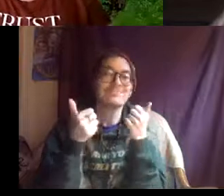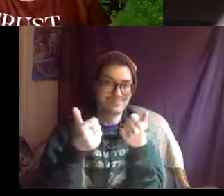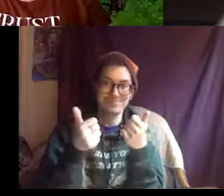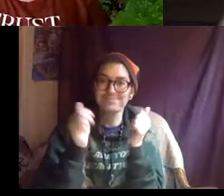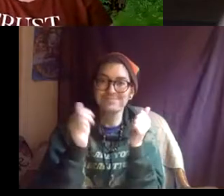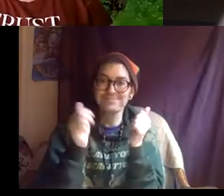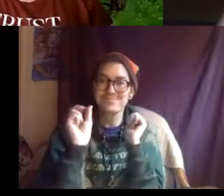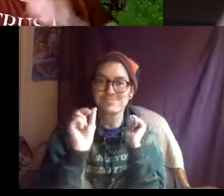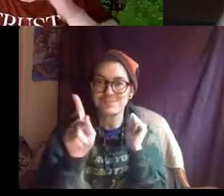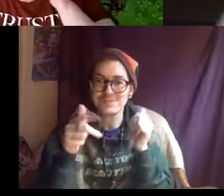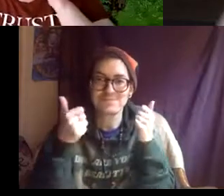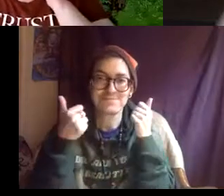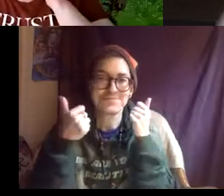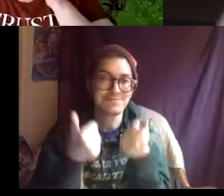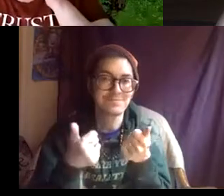Okay, great.